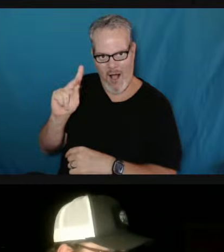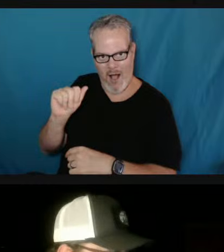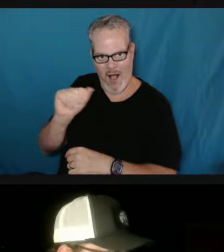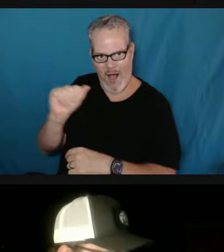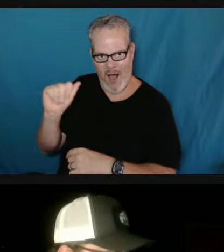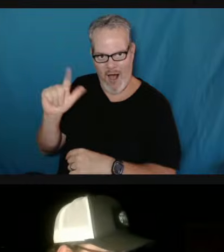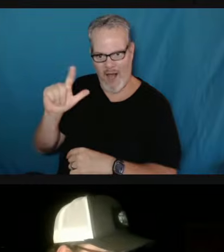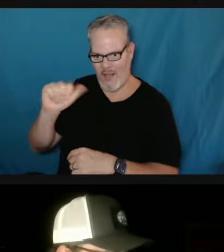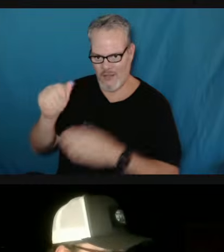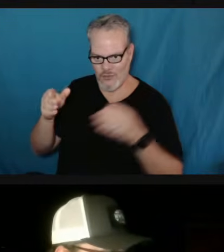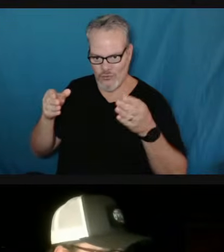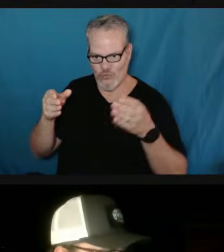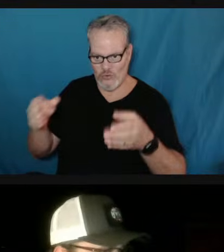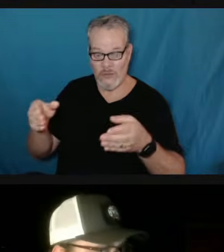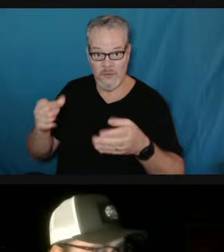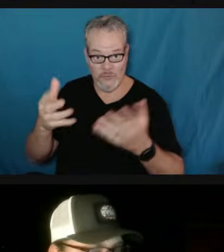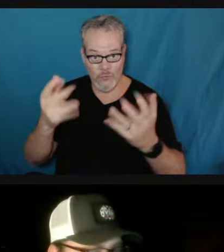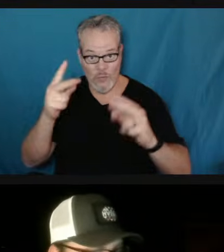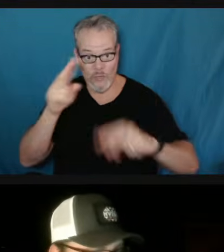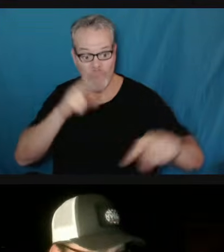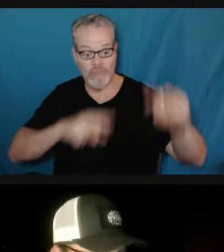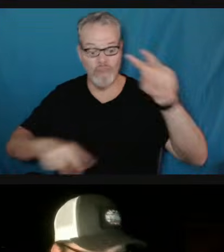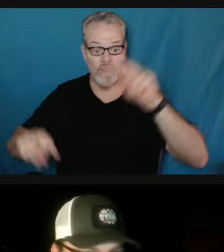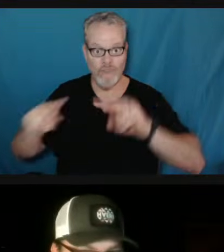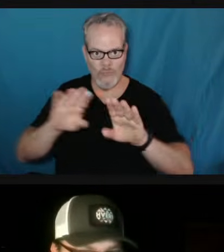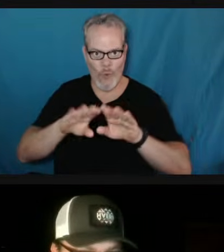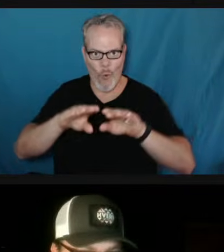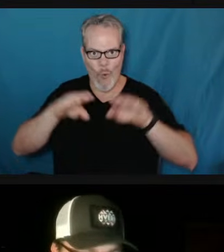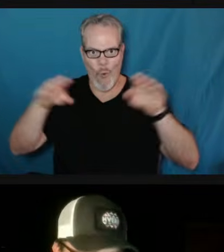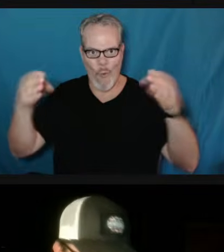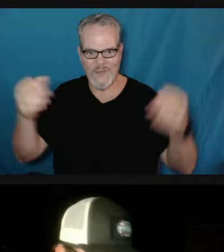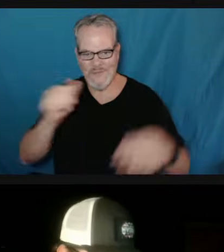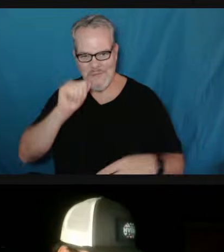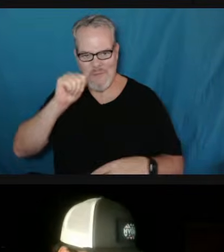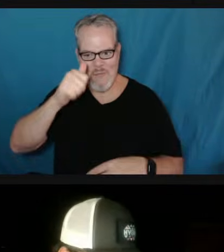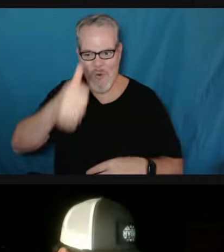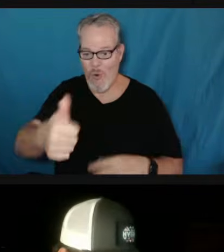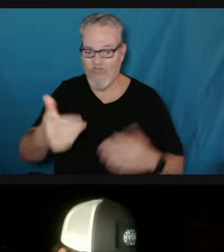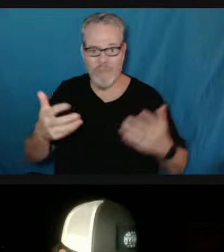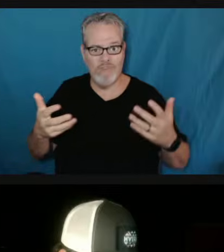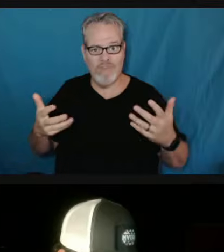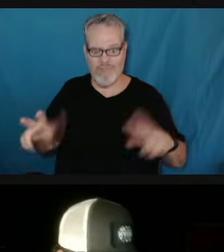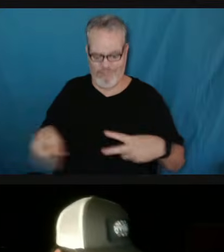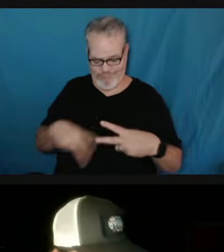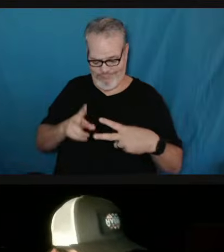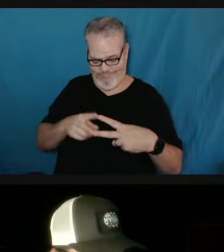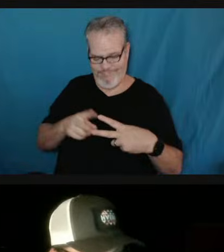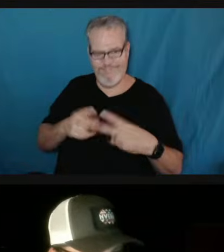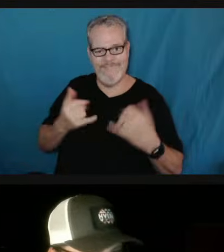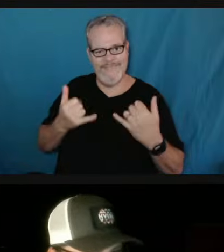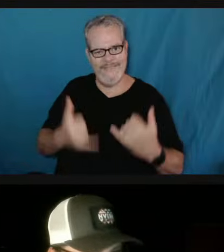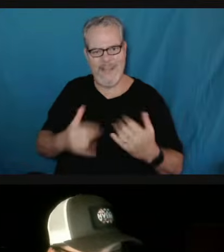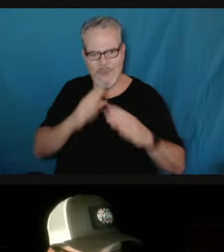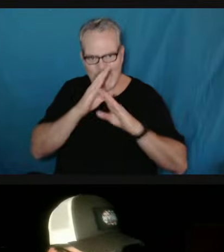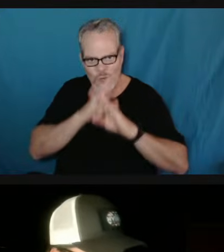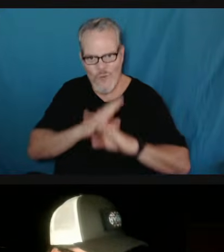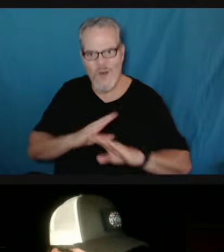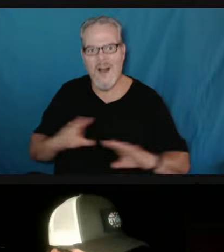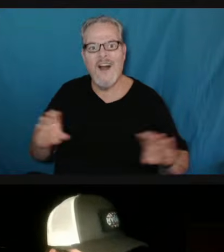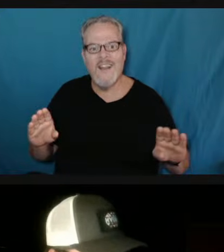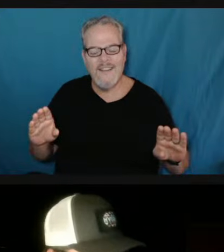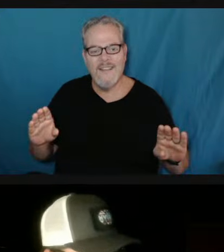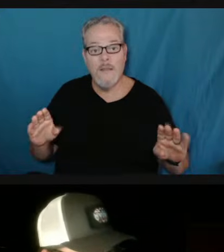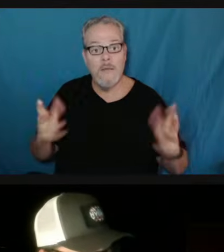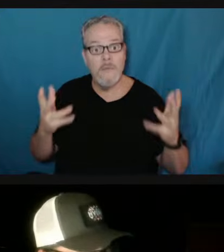go check that out, they'll be opening tomorrow. But really, that's all we have for Community Corner. It's kind of quiet right now. And did have